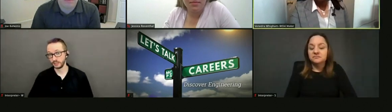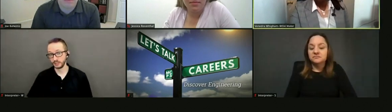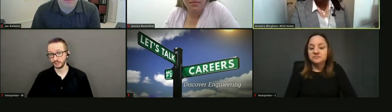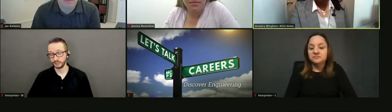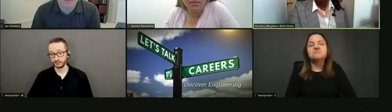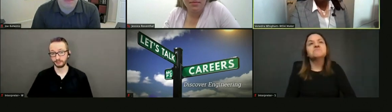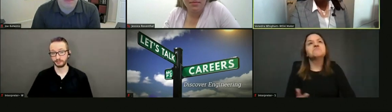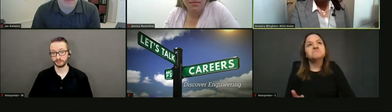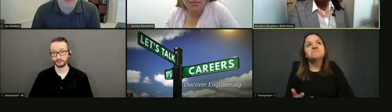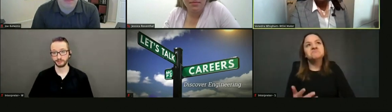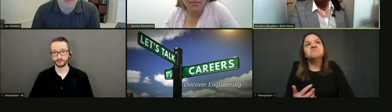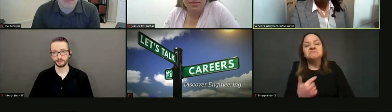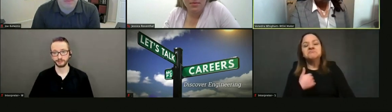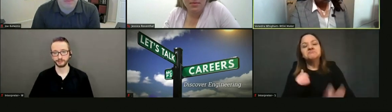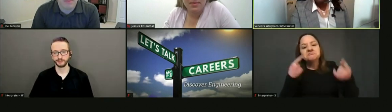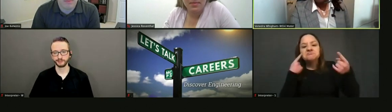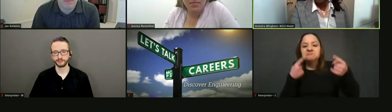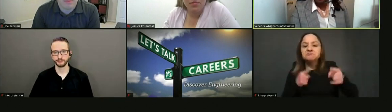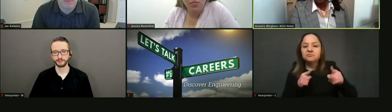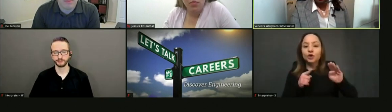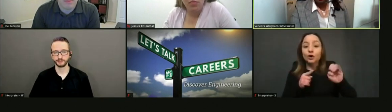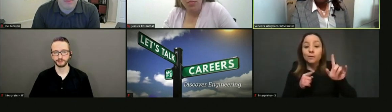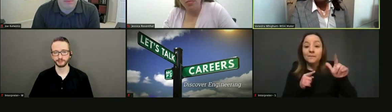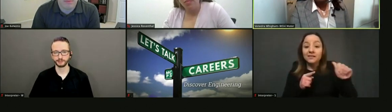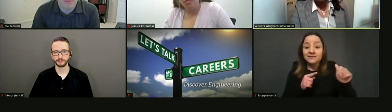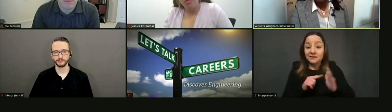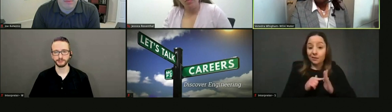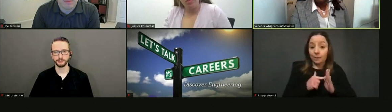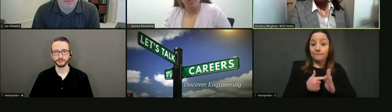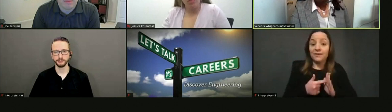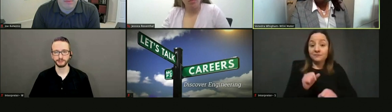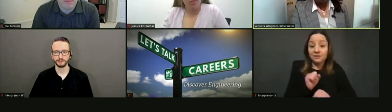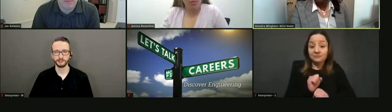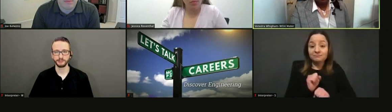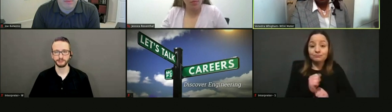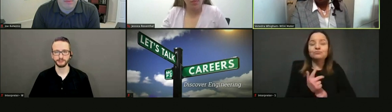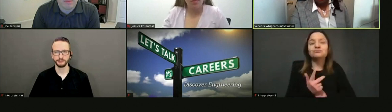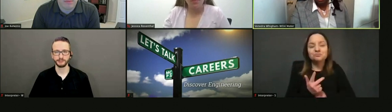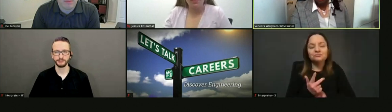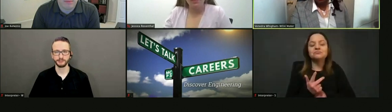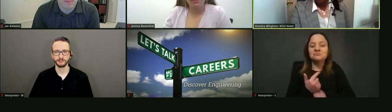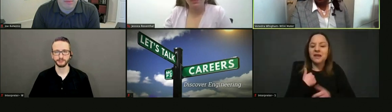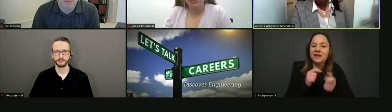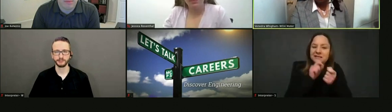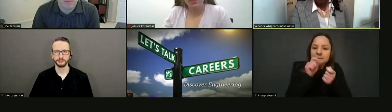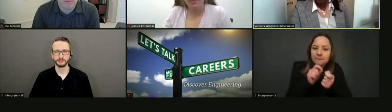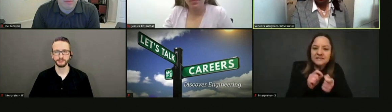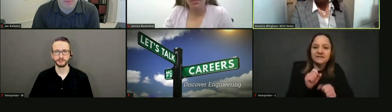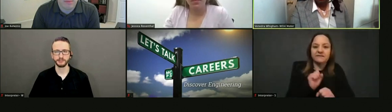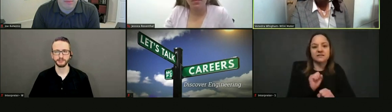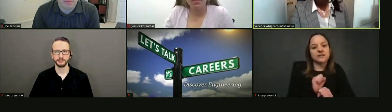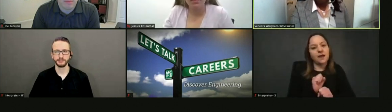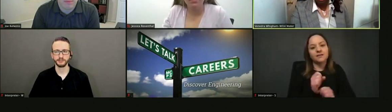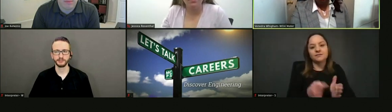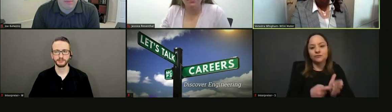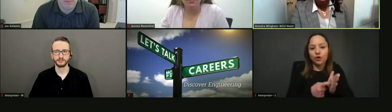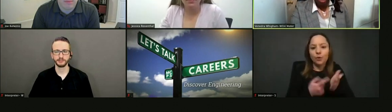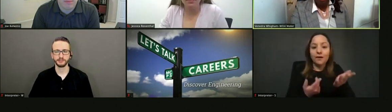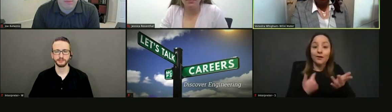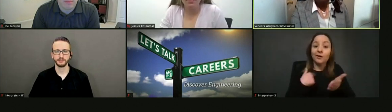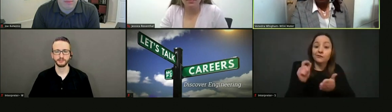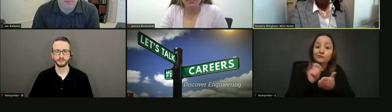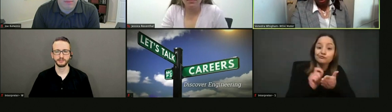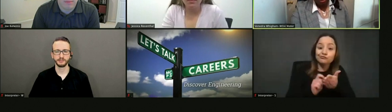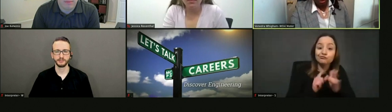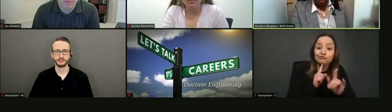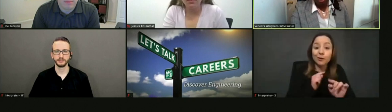For me, I think it's the same as Melissa. Early on, I had very specific tasks to complete. I would have to write a report.